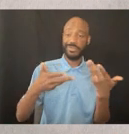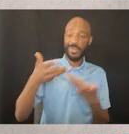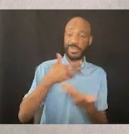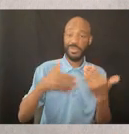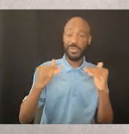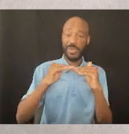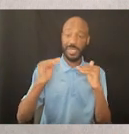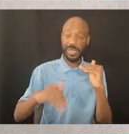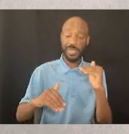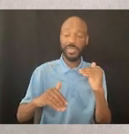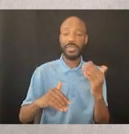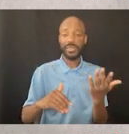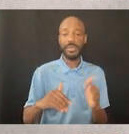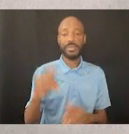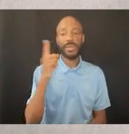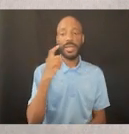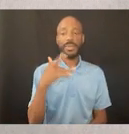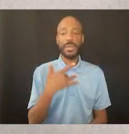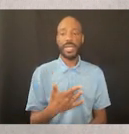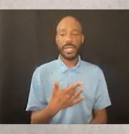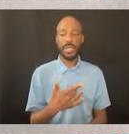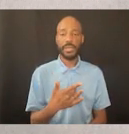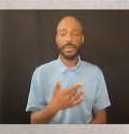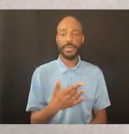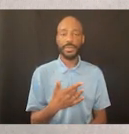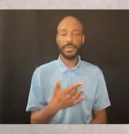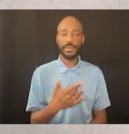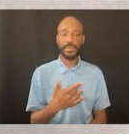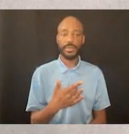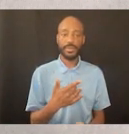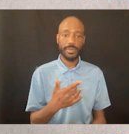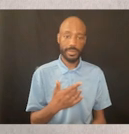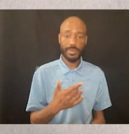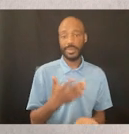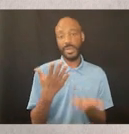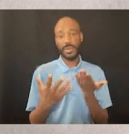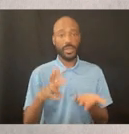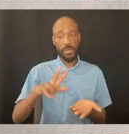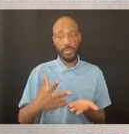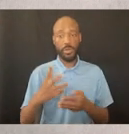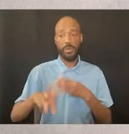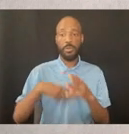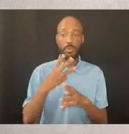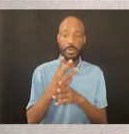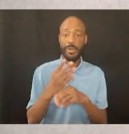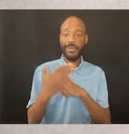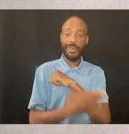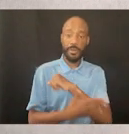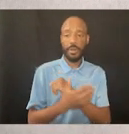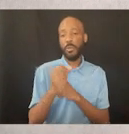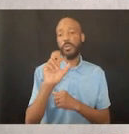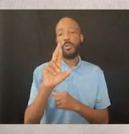usually a maybe a third world country or a second world country or